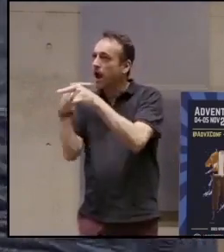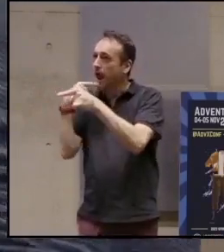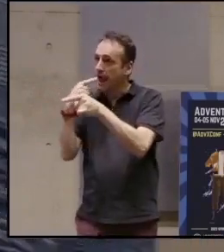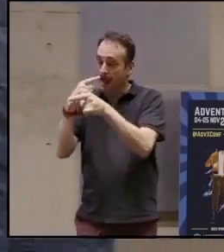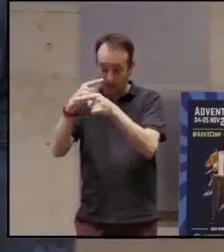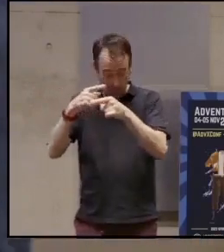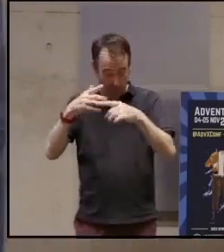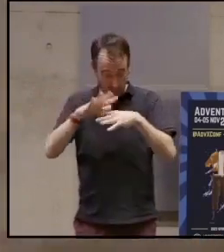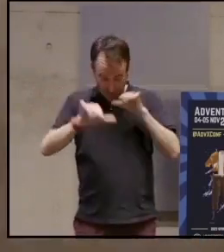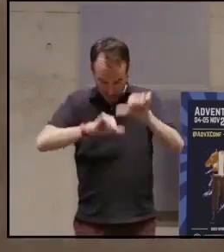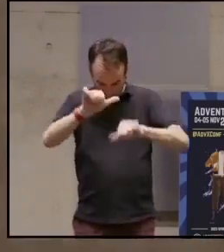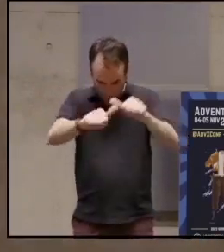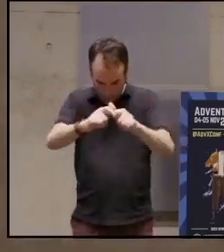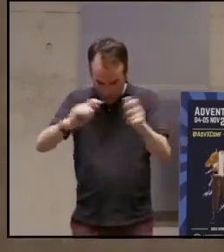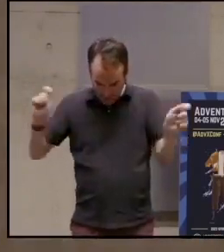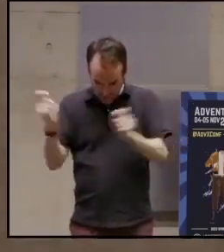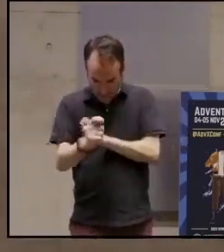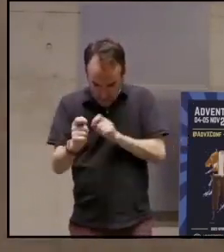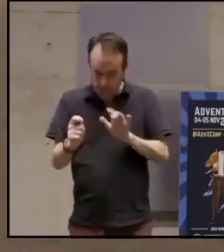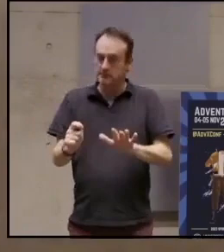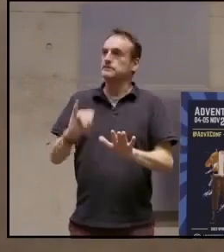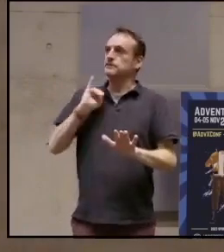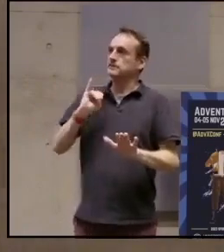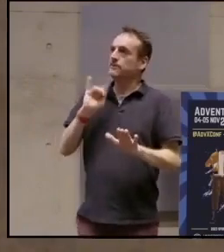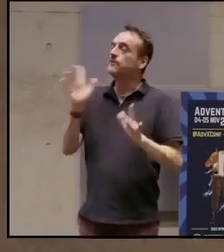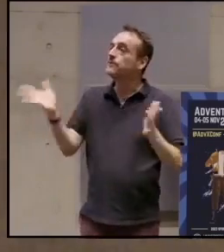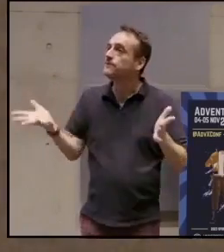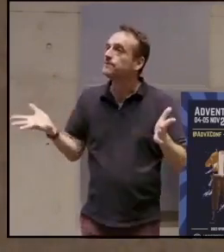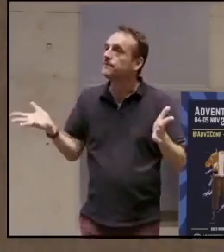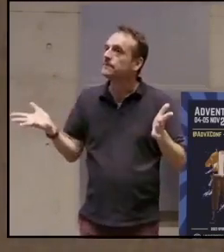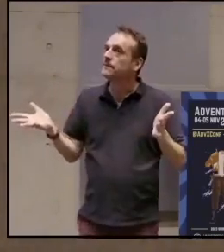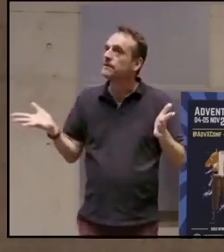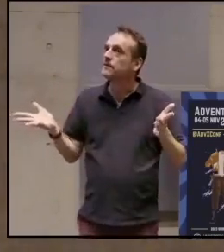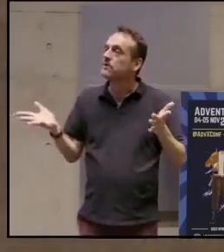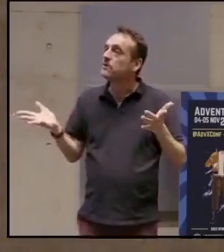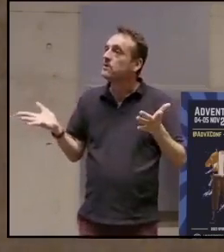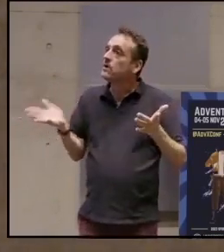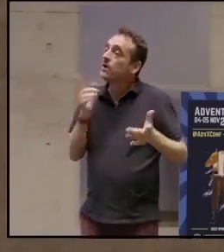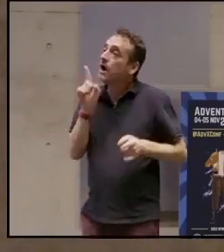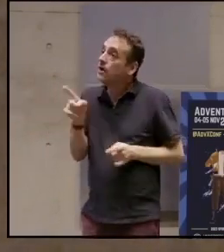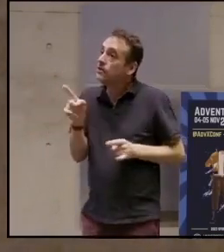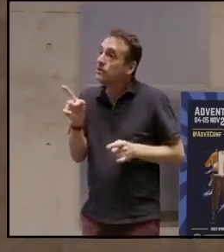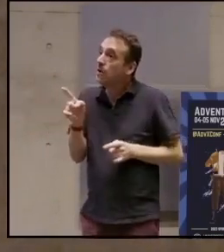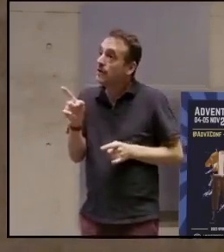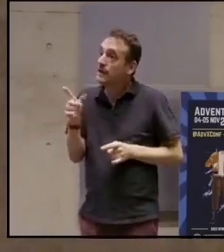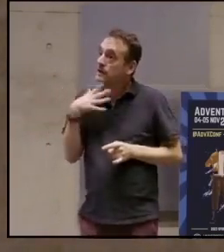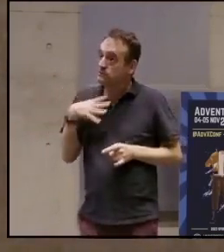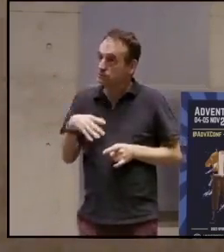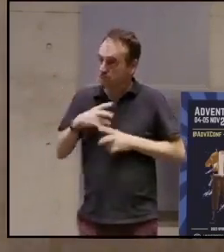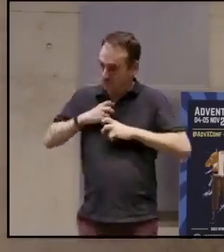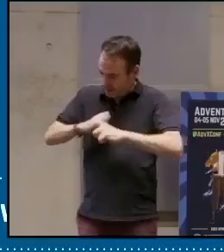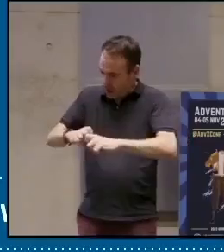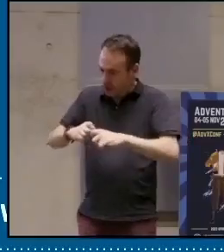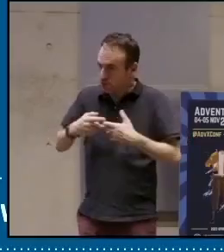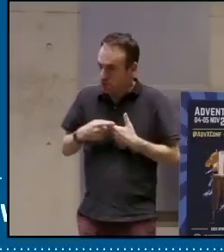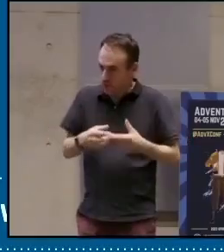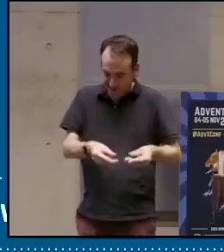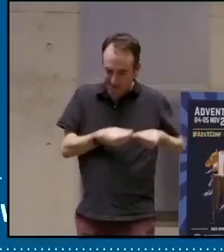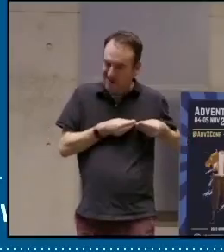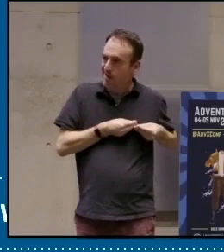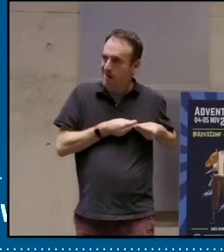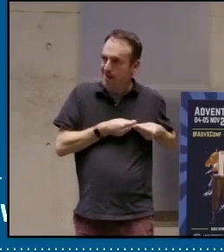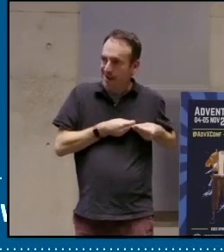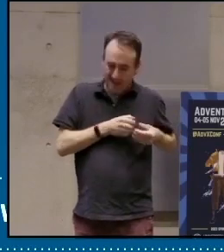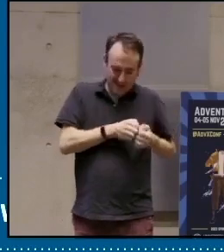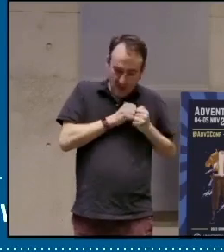consensus. Now, you don't need to get just one single conflict nugget, and you don't need to show any of your research to anyone, by the way. In fact, it's often